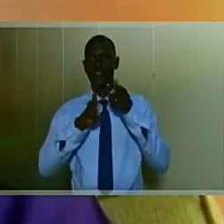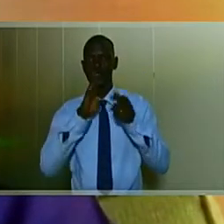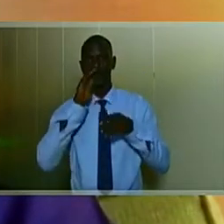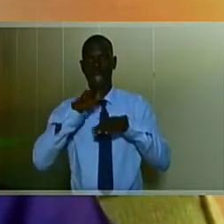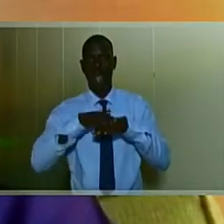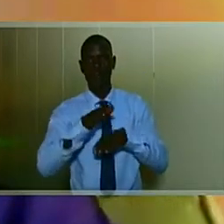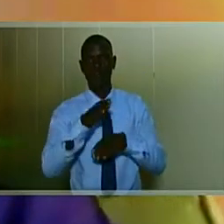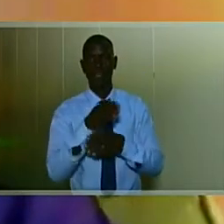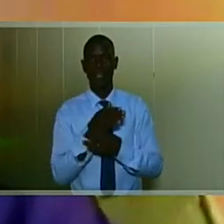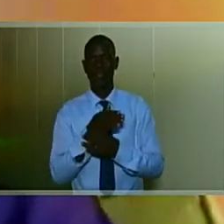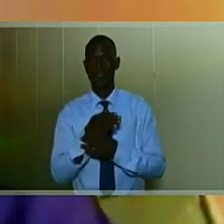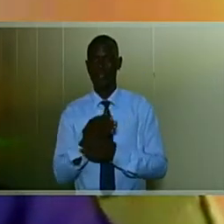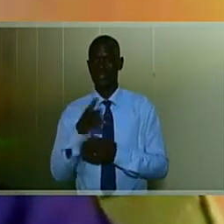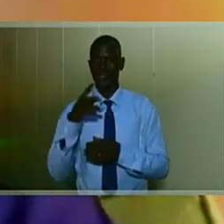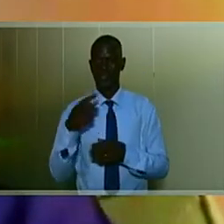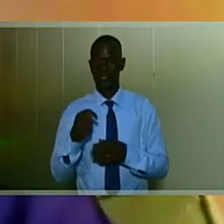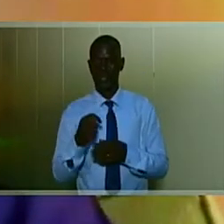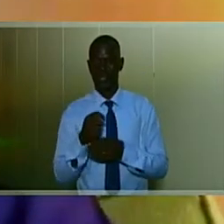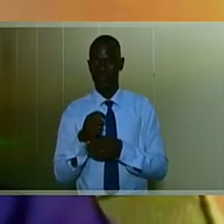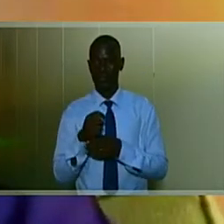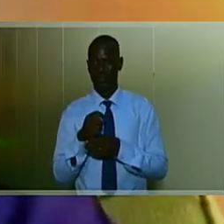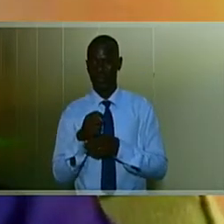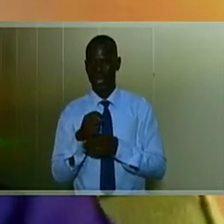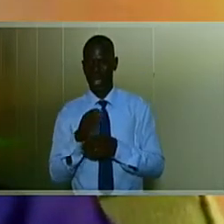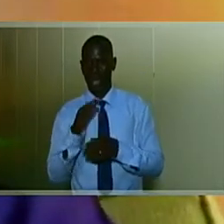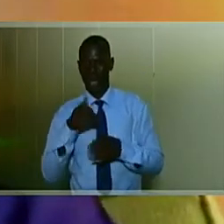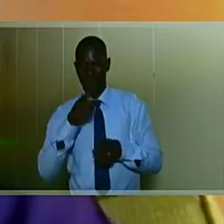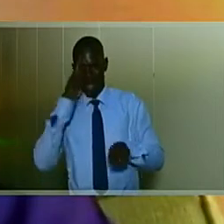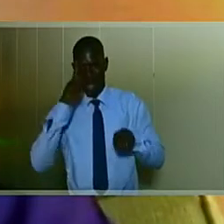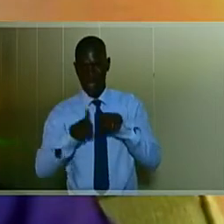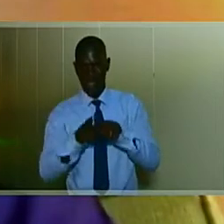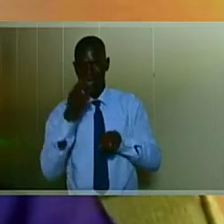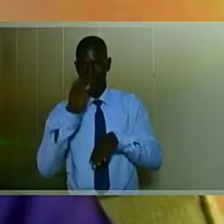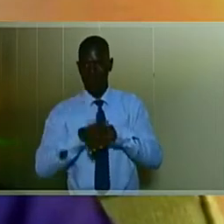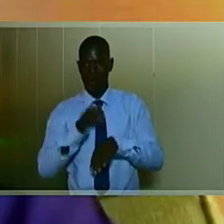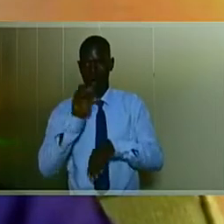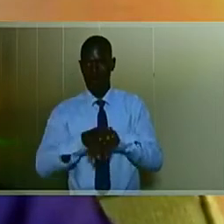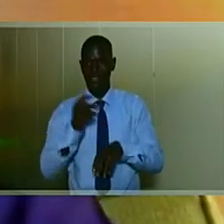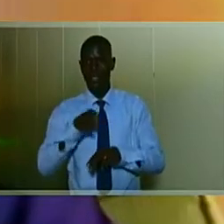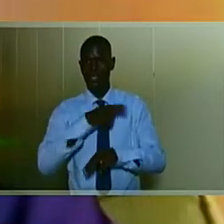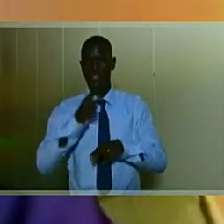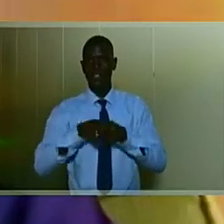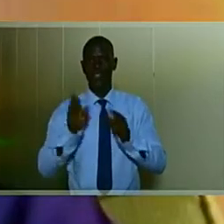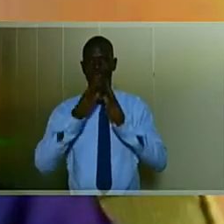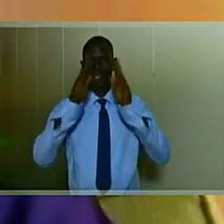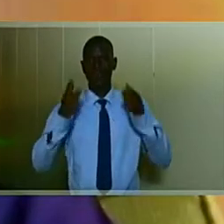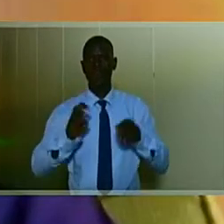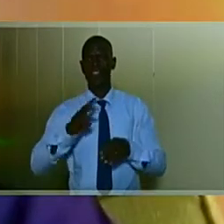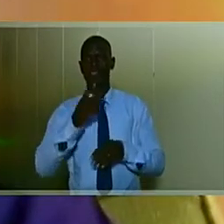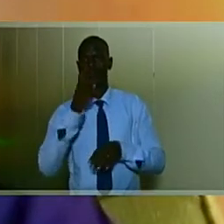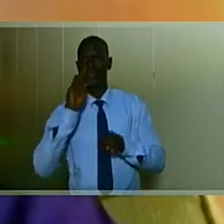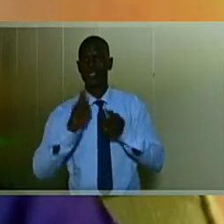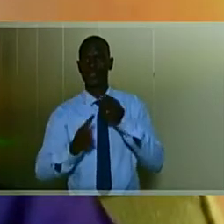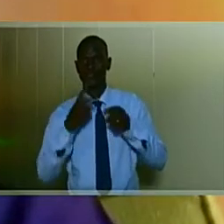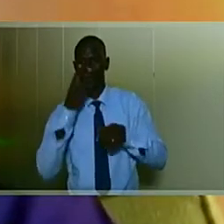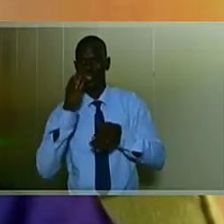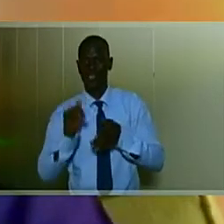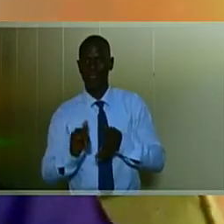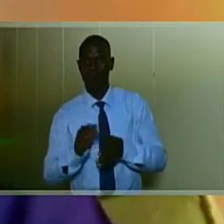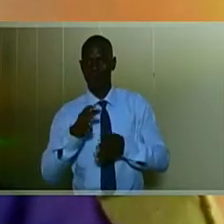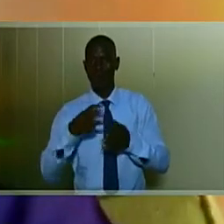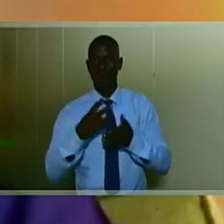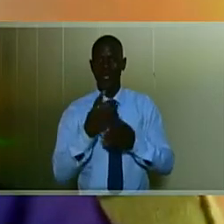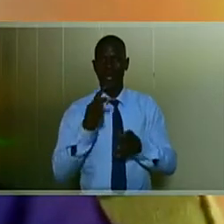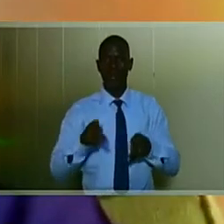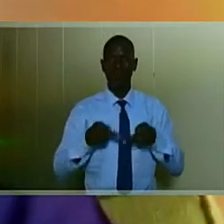broad consultation that have been agreed upon by the National Assembly. Then the second one is to see whether